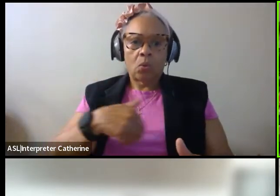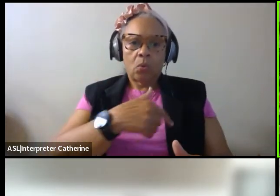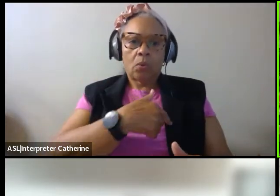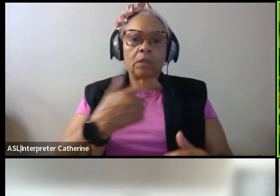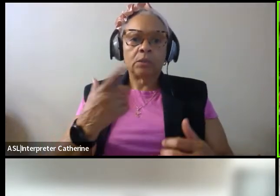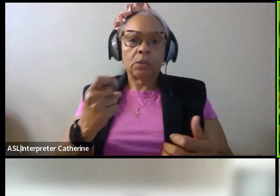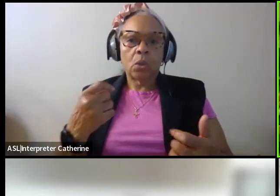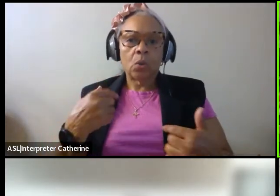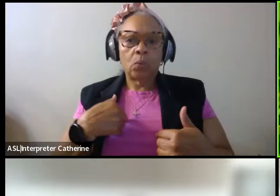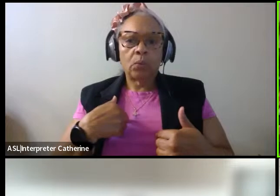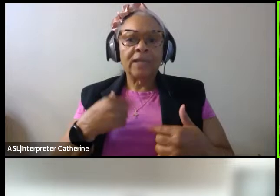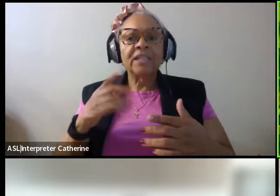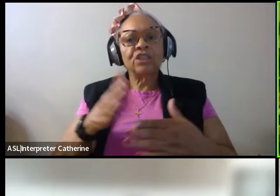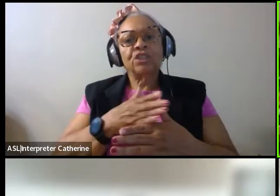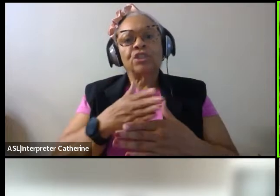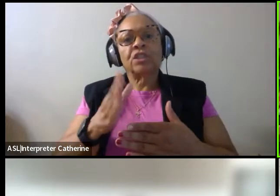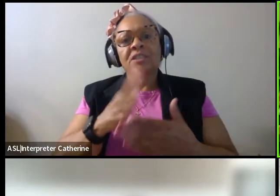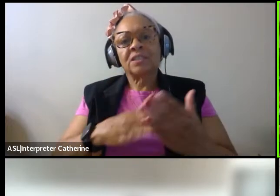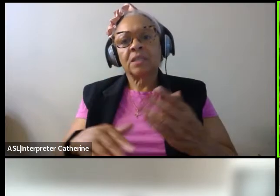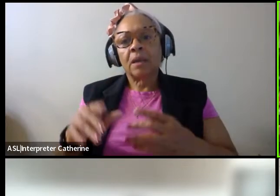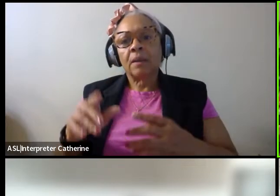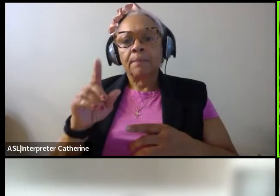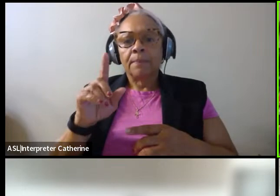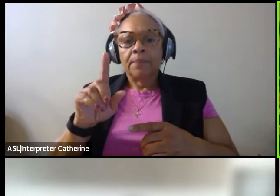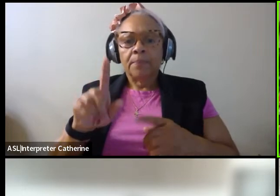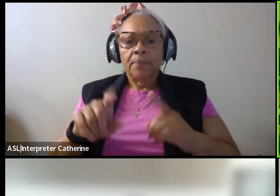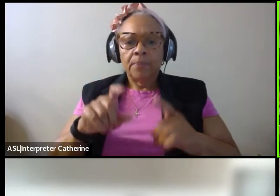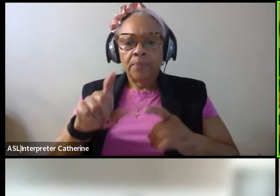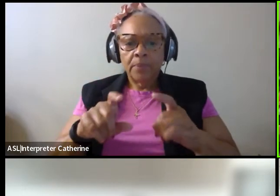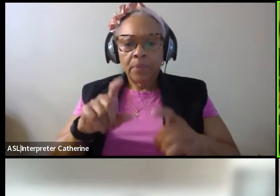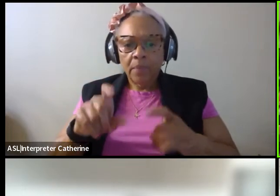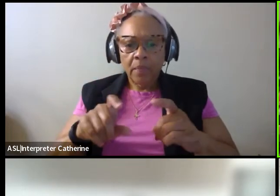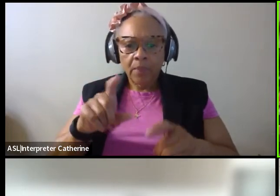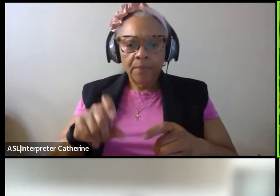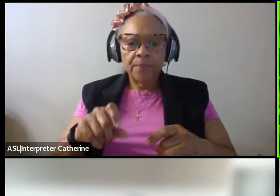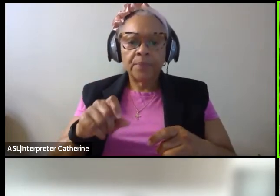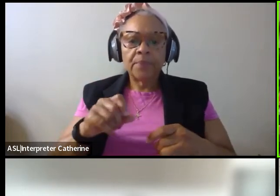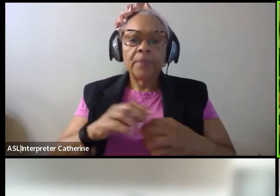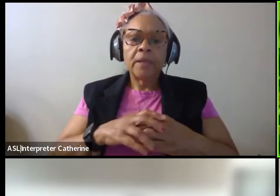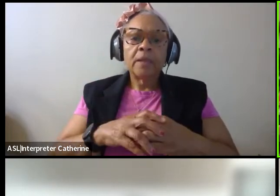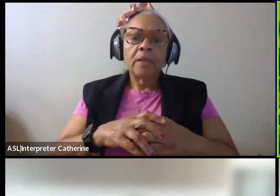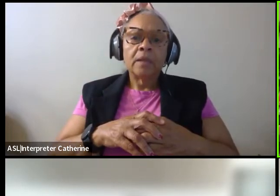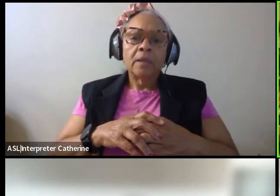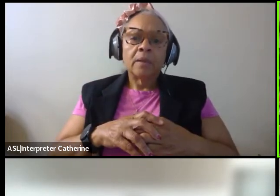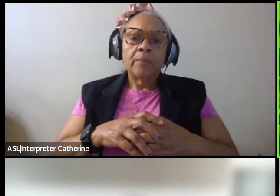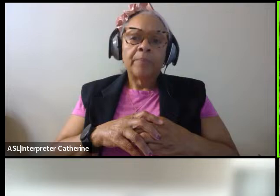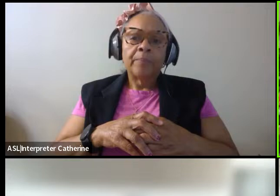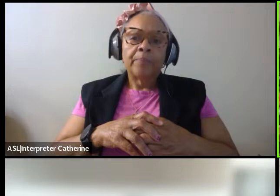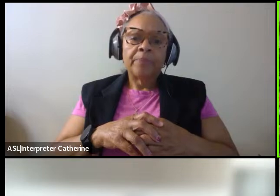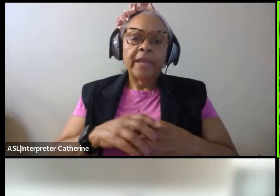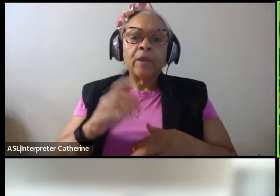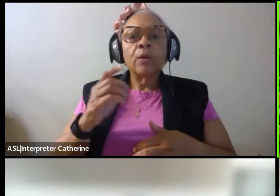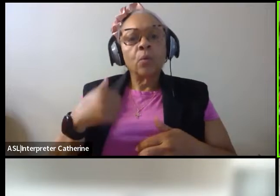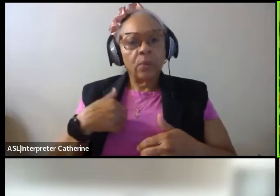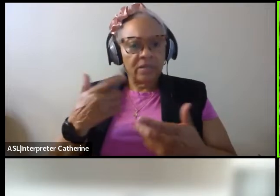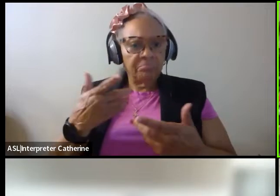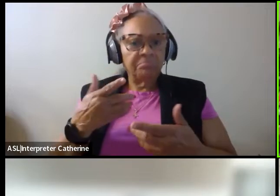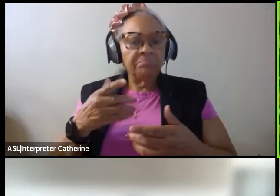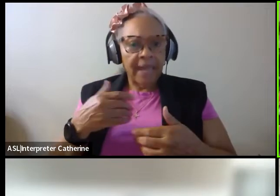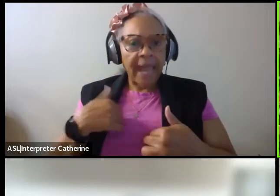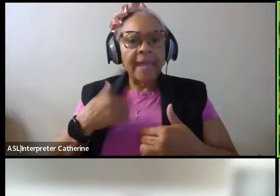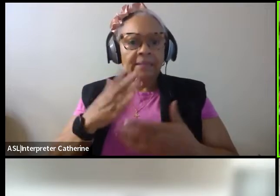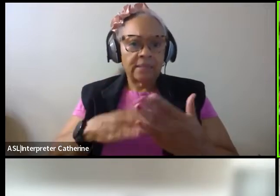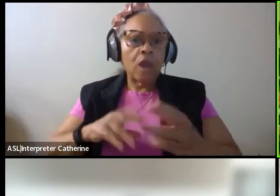So we did share some questionnaires to us all, and there were some responses, but I would love